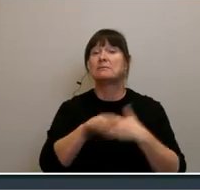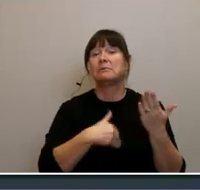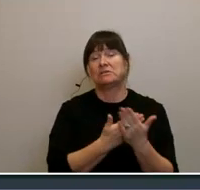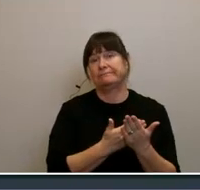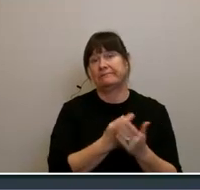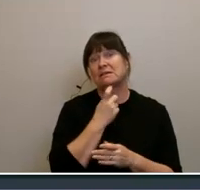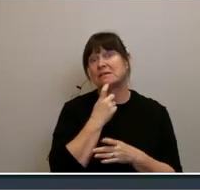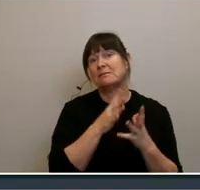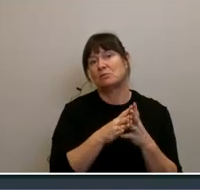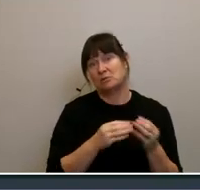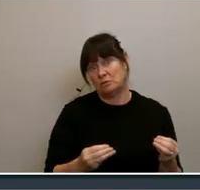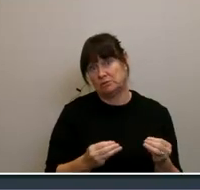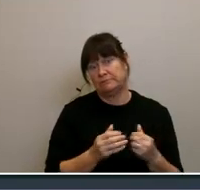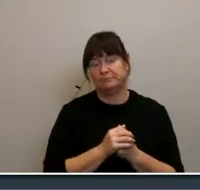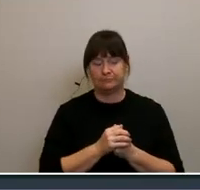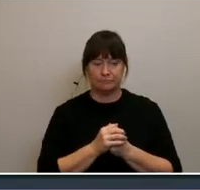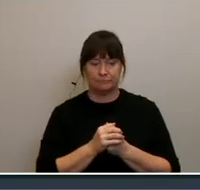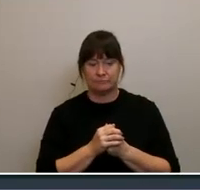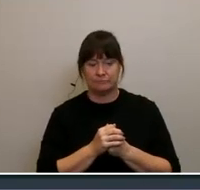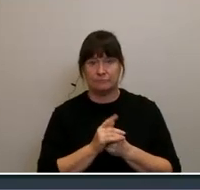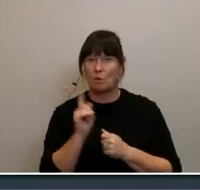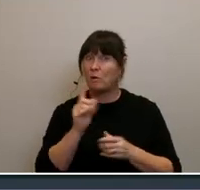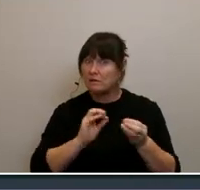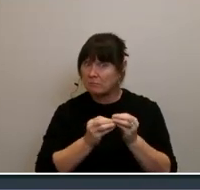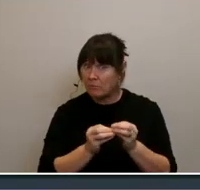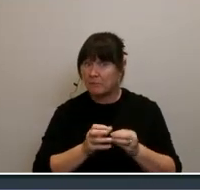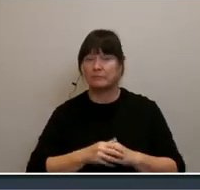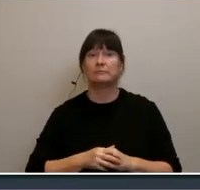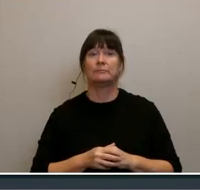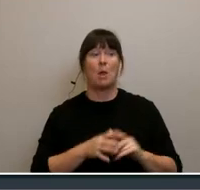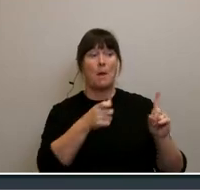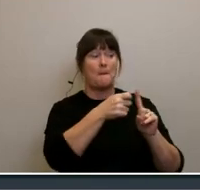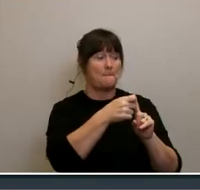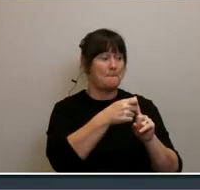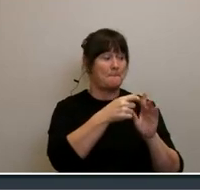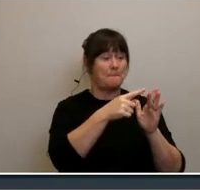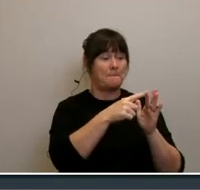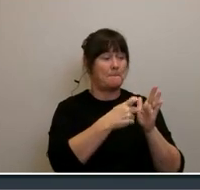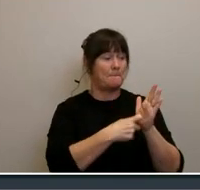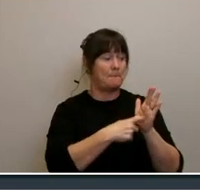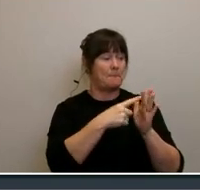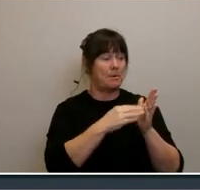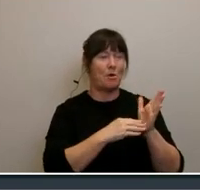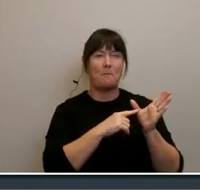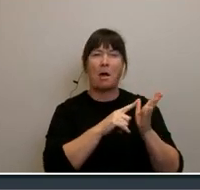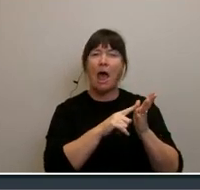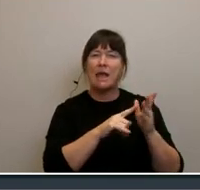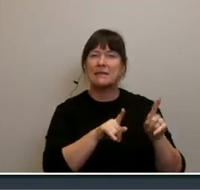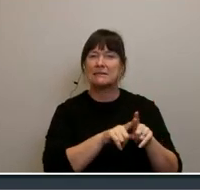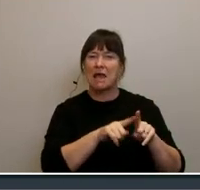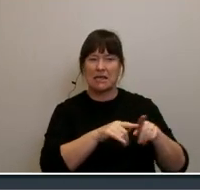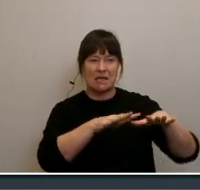a simple solution to a problem. The problem is this, that Puramai is the sump of Napier.